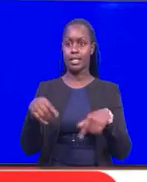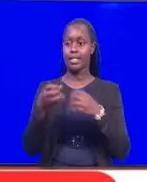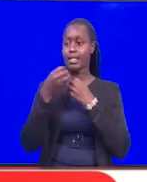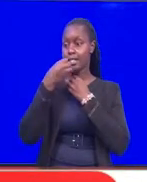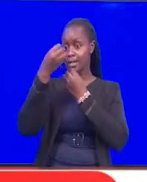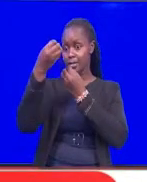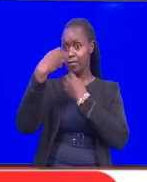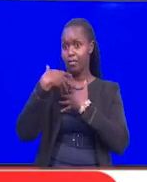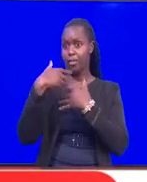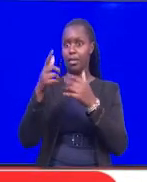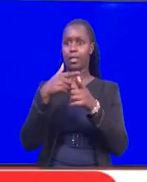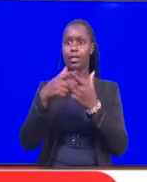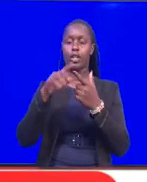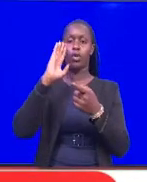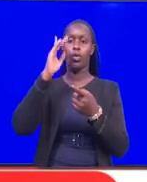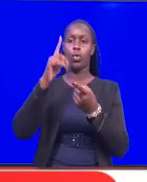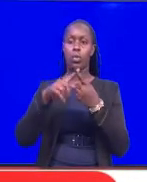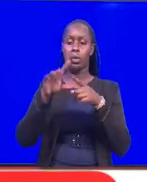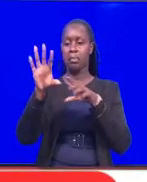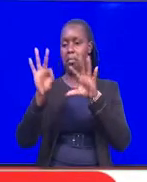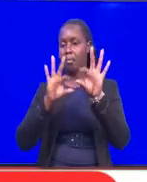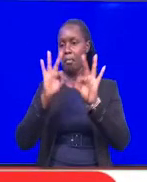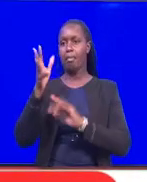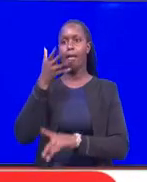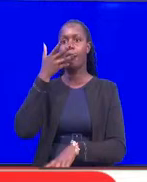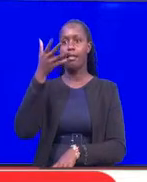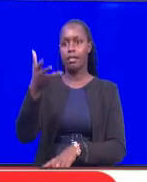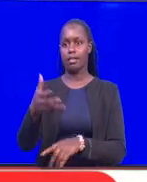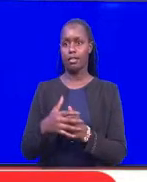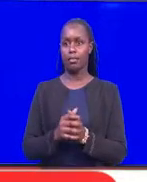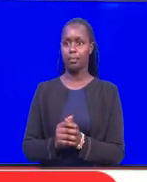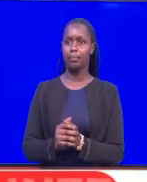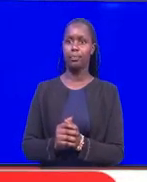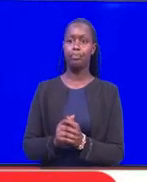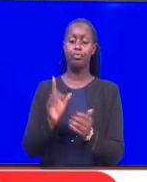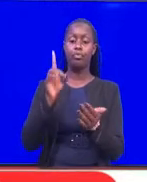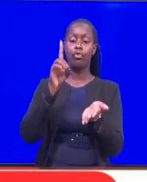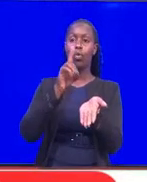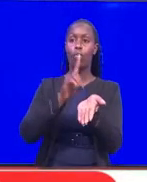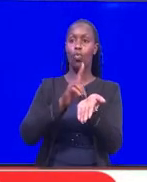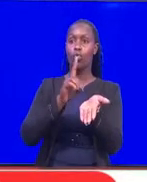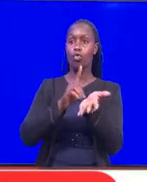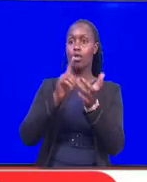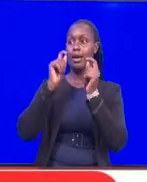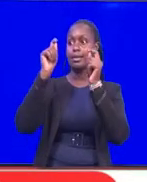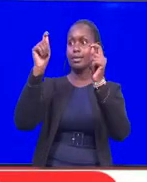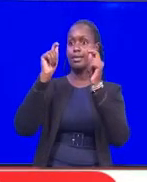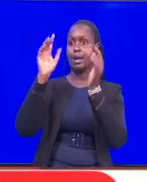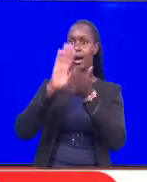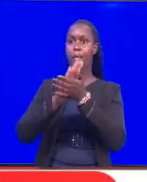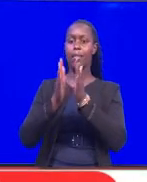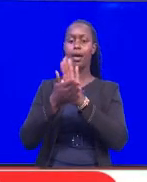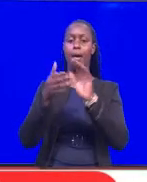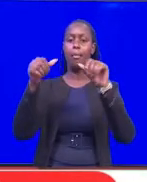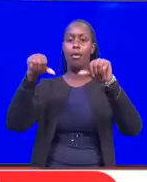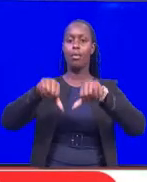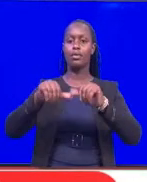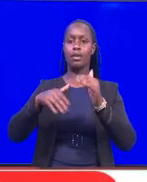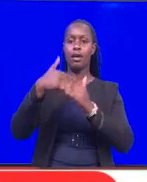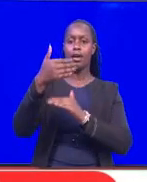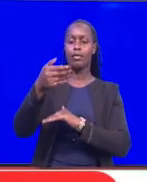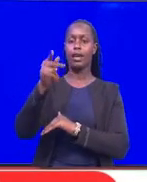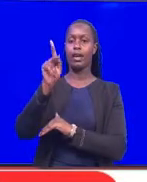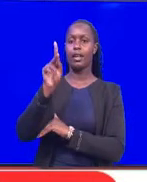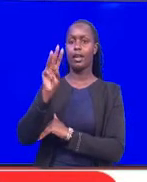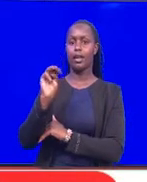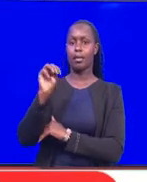them and respond to you. Over to our first story, and the doctor strike has gotten worse after KMPDU announced